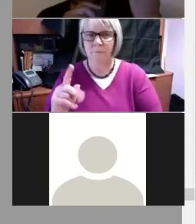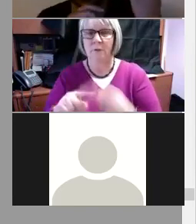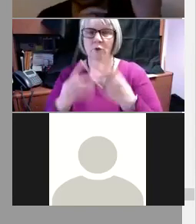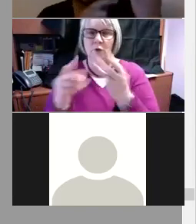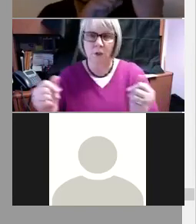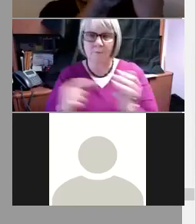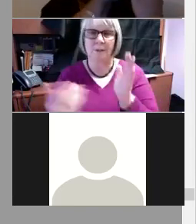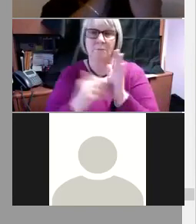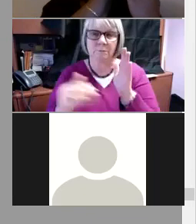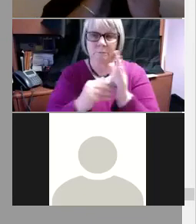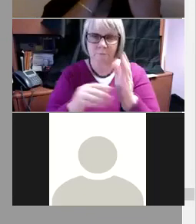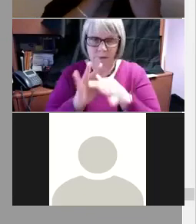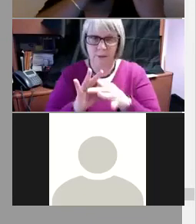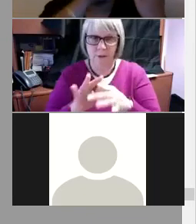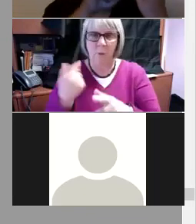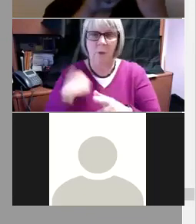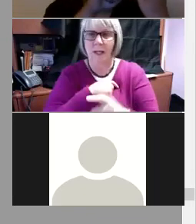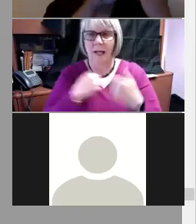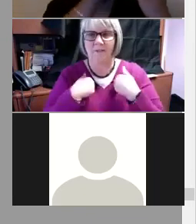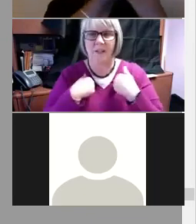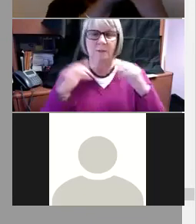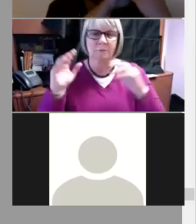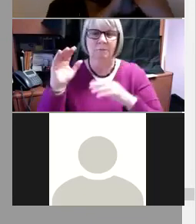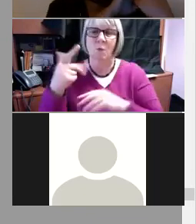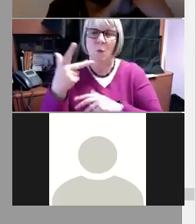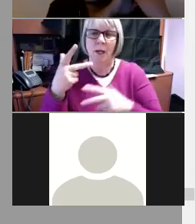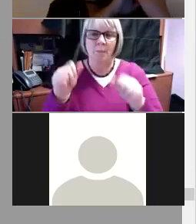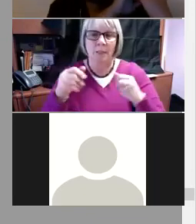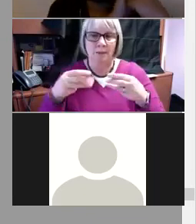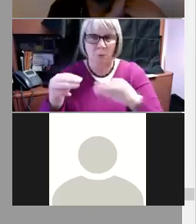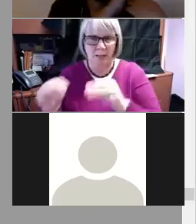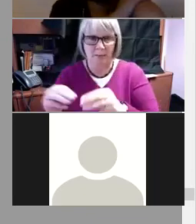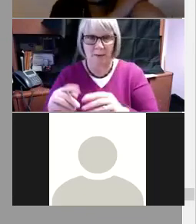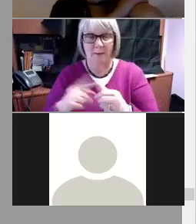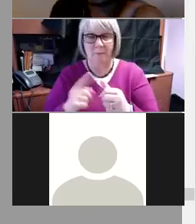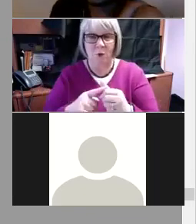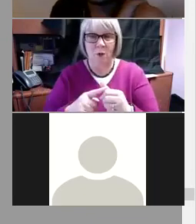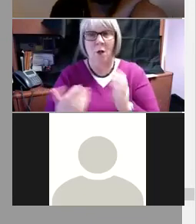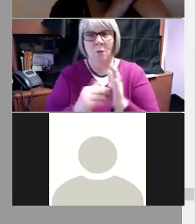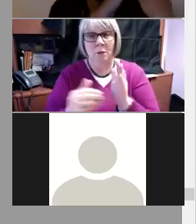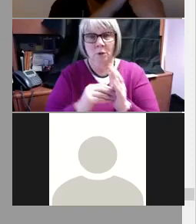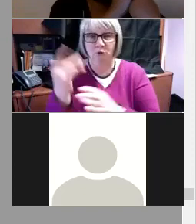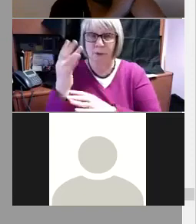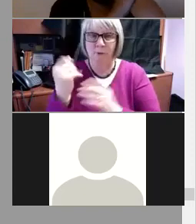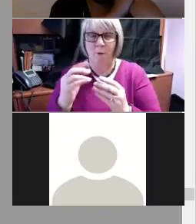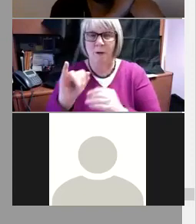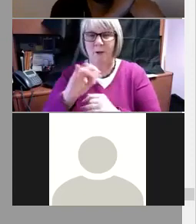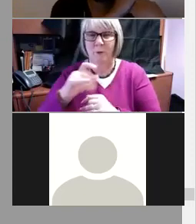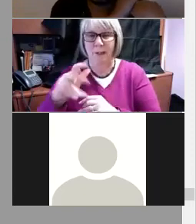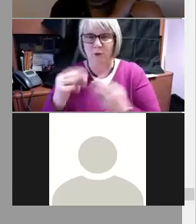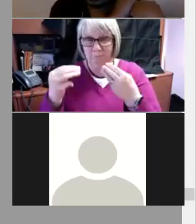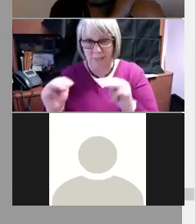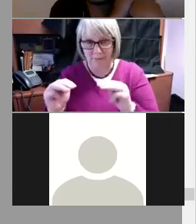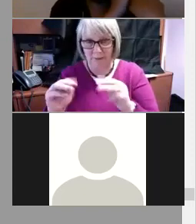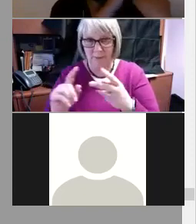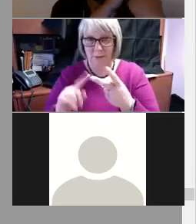these recurrence relations, we have these three possible methods. The first method is recursion tree or iteration method. The second method